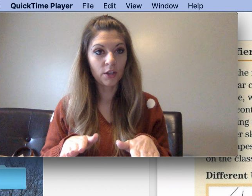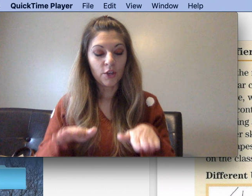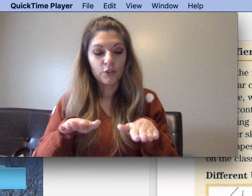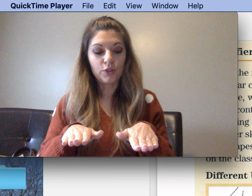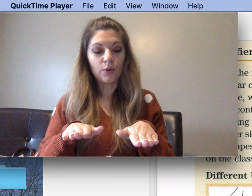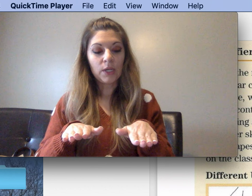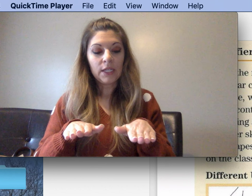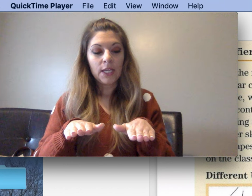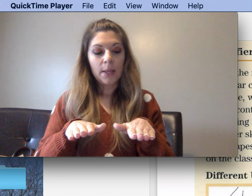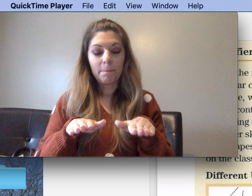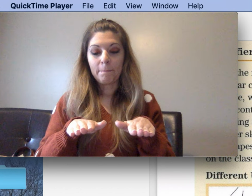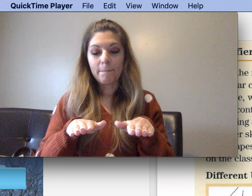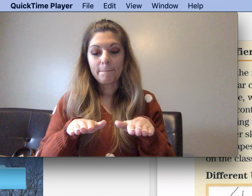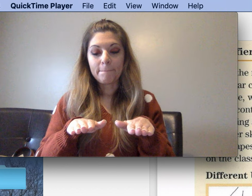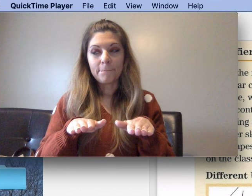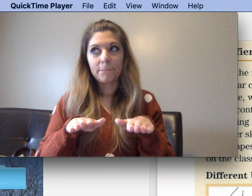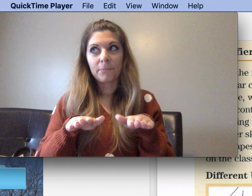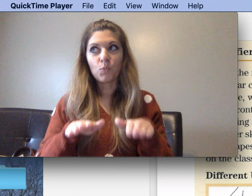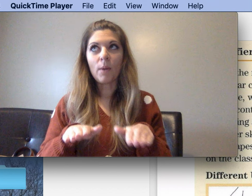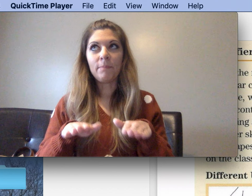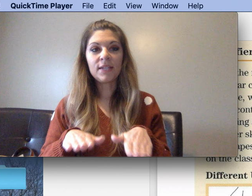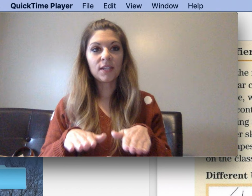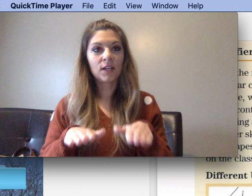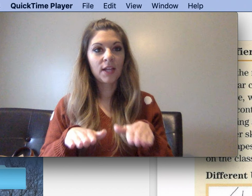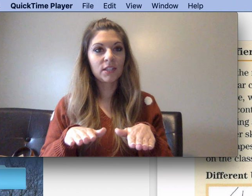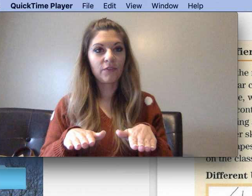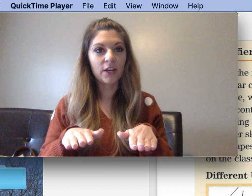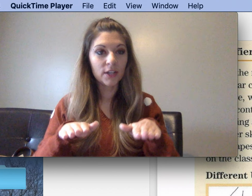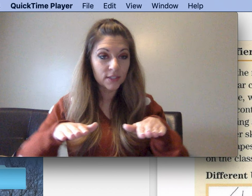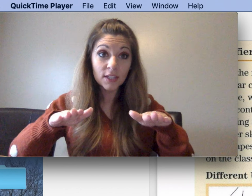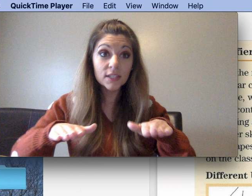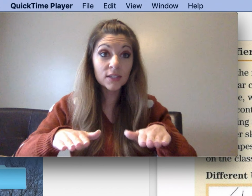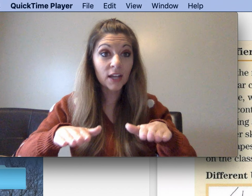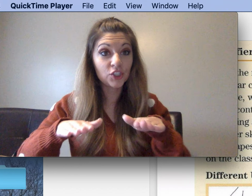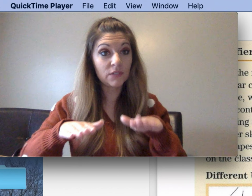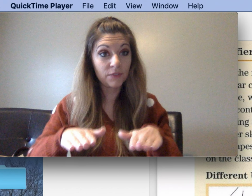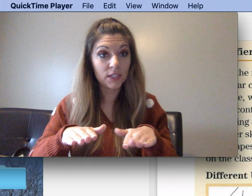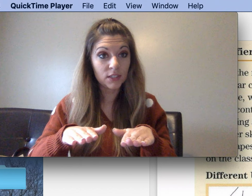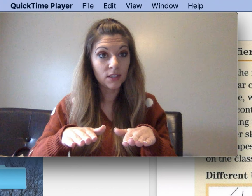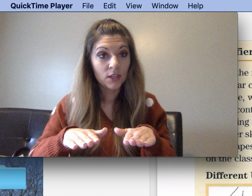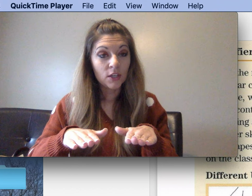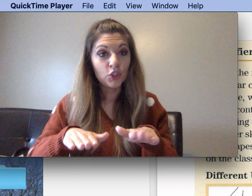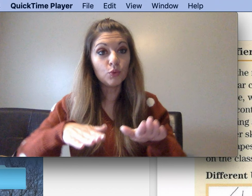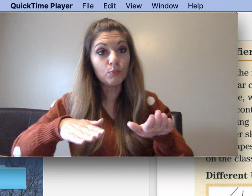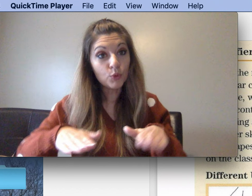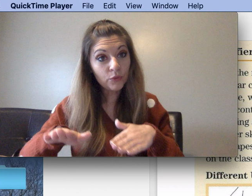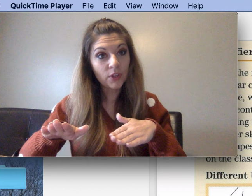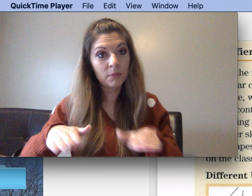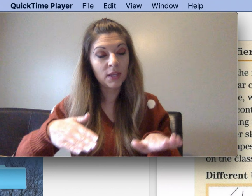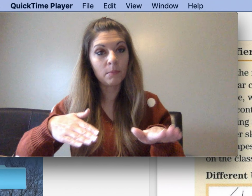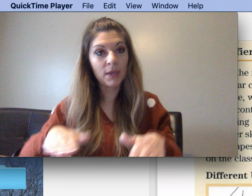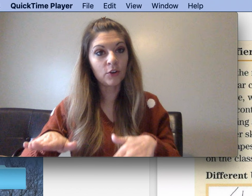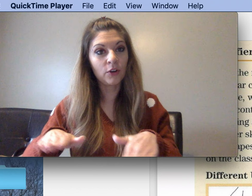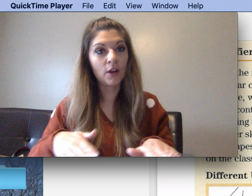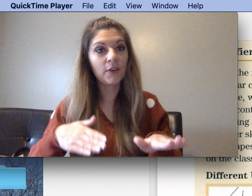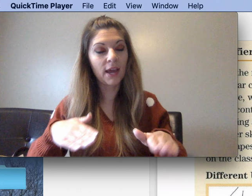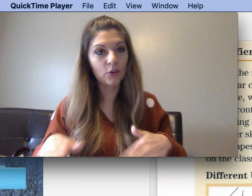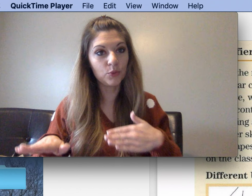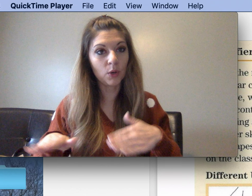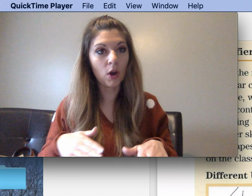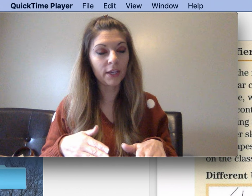walk. So what makes it a classifier is this is not just feet. You move them in a manner